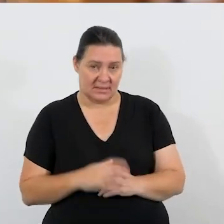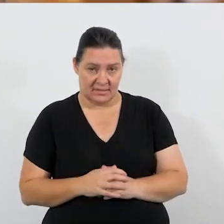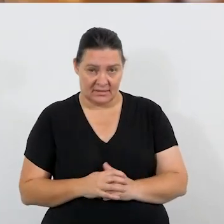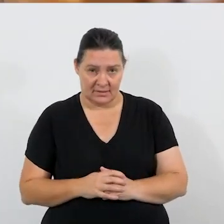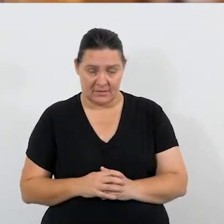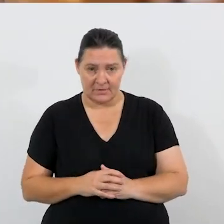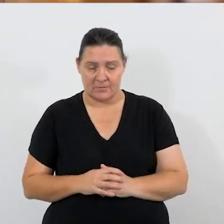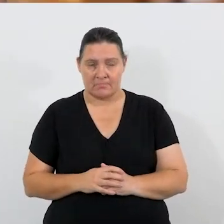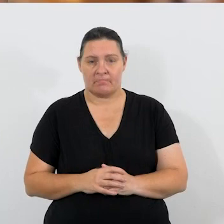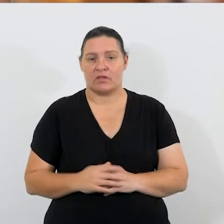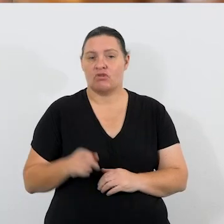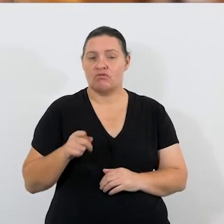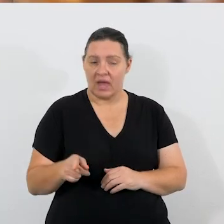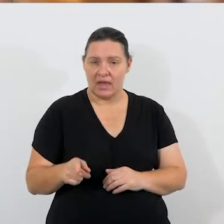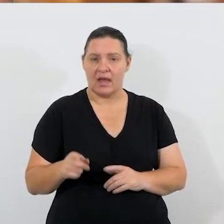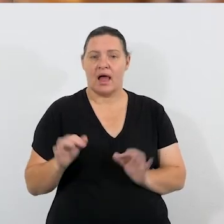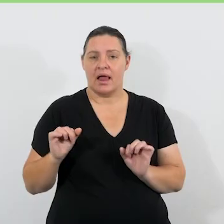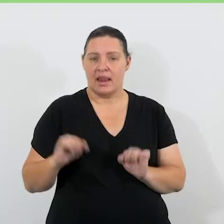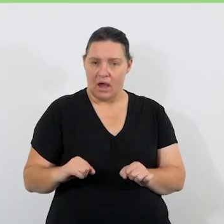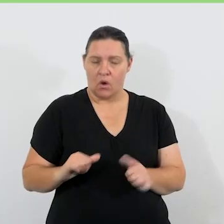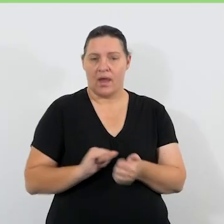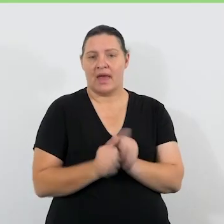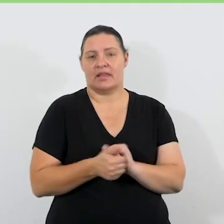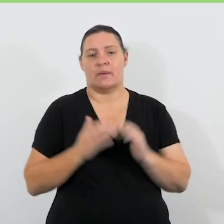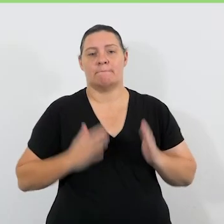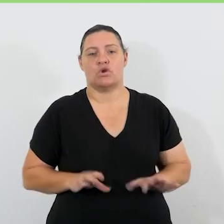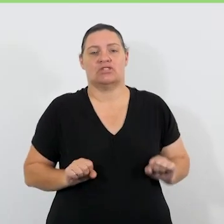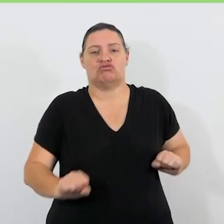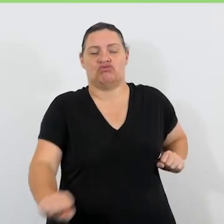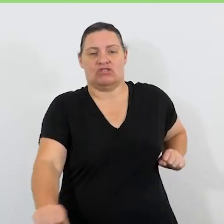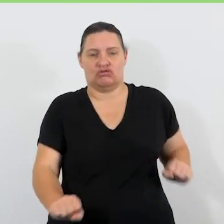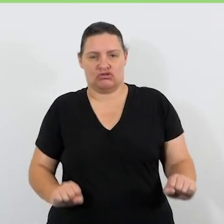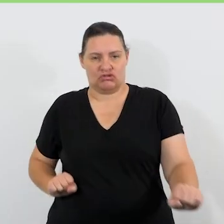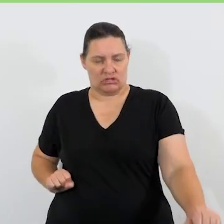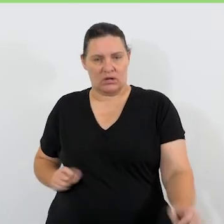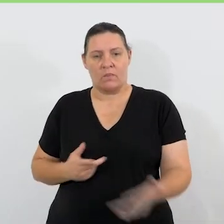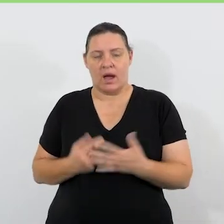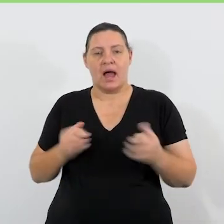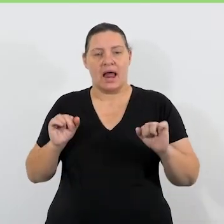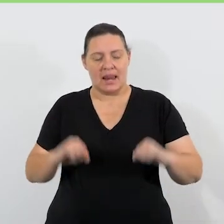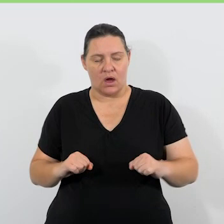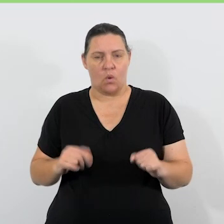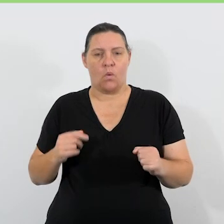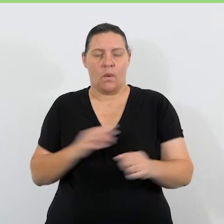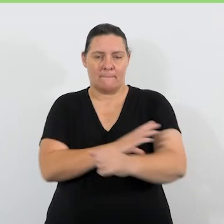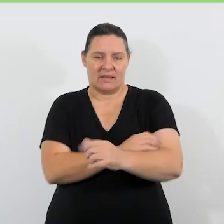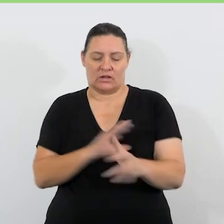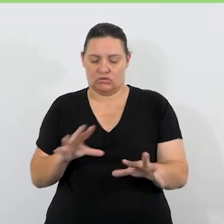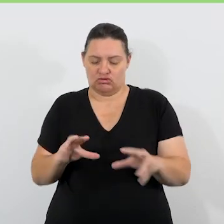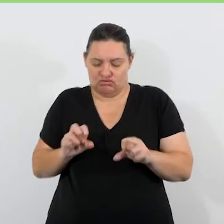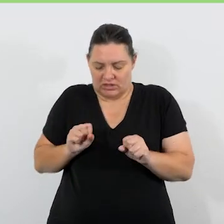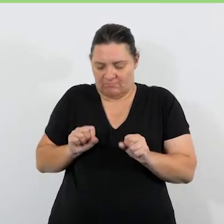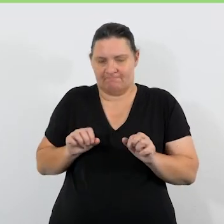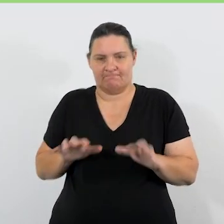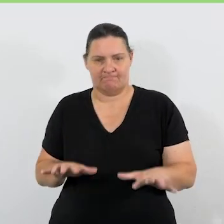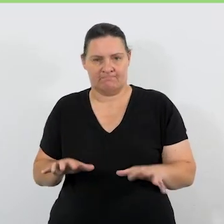of our muscles. So they allow the athlete's body to stretch by allowing the muscles to contract